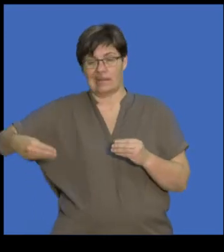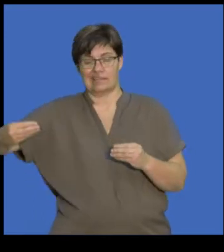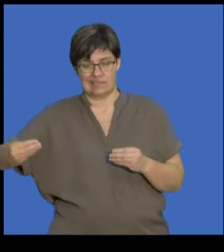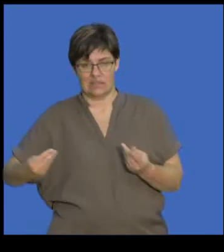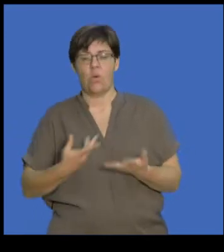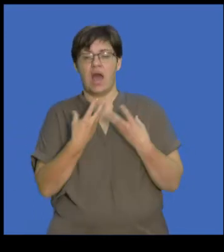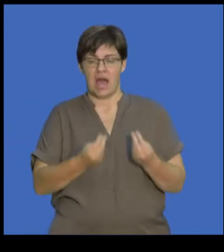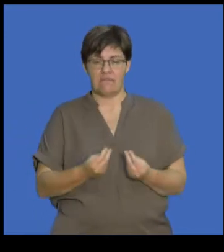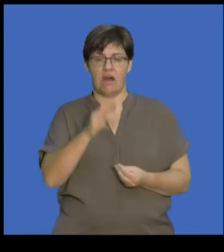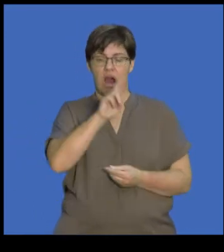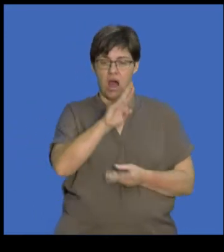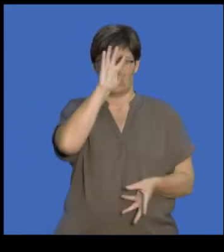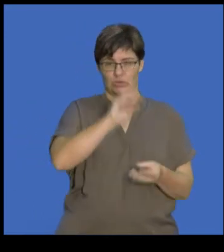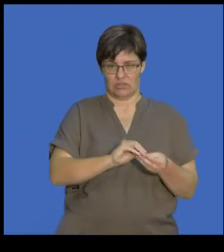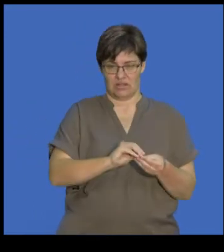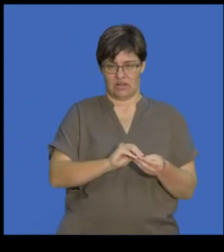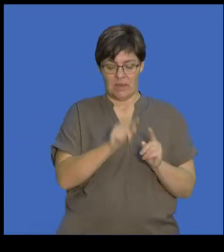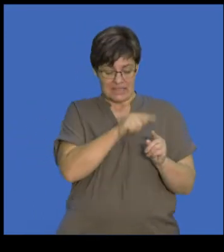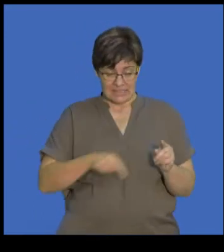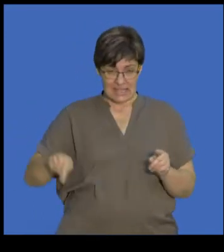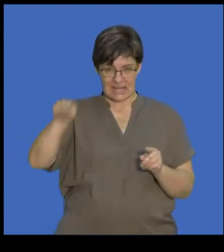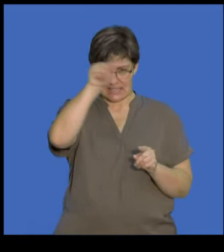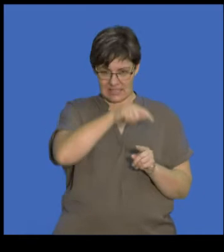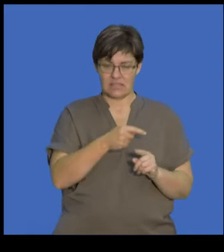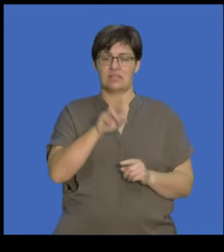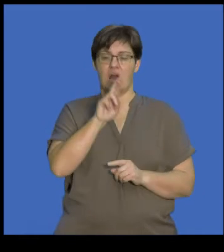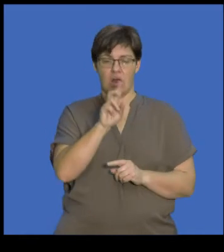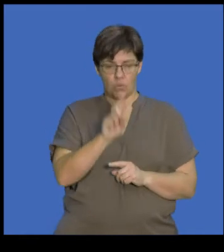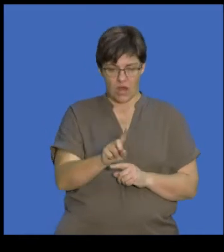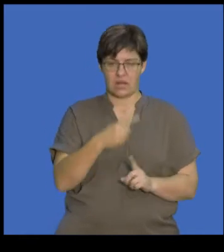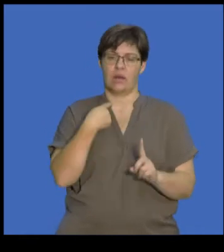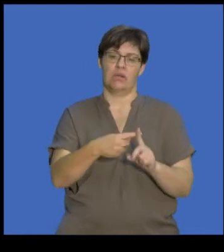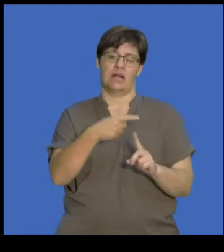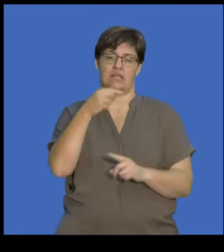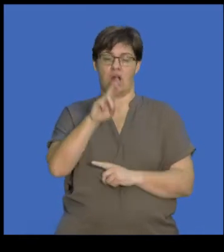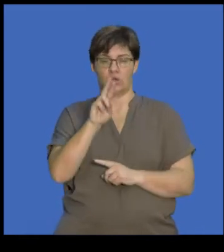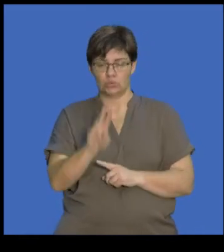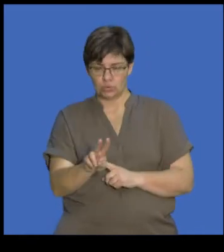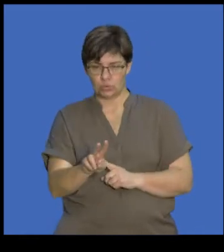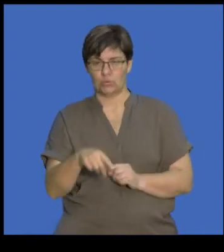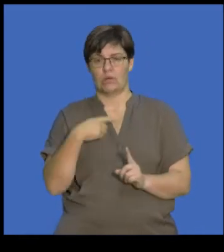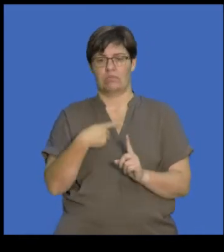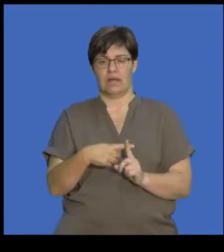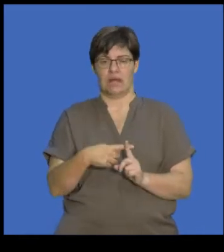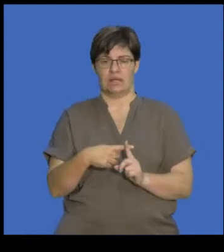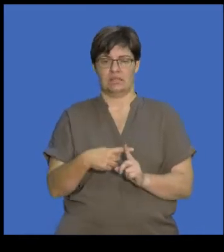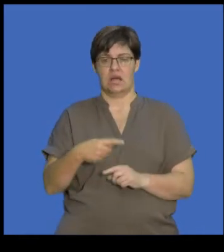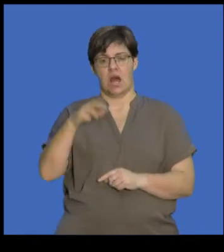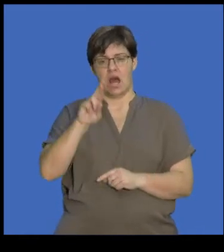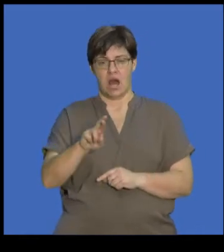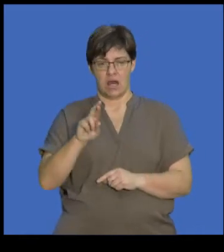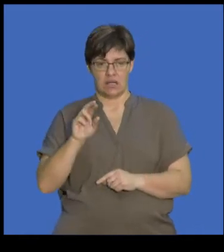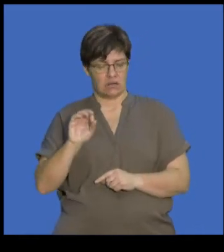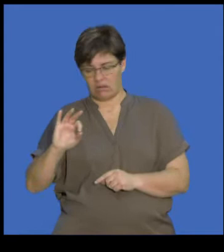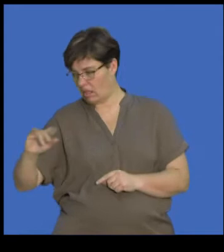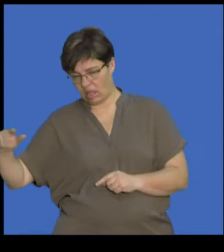R total, as long as the series circuit is equals to R1 plus R2 plus